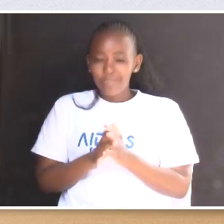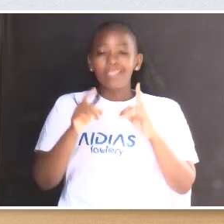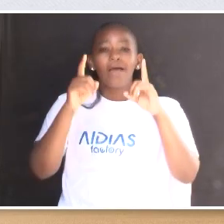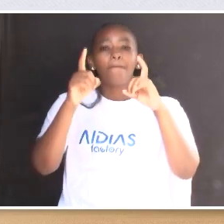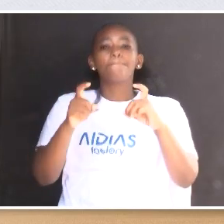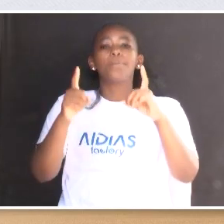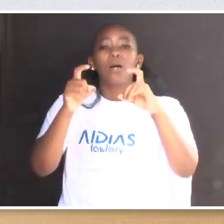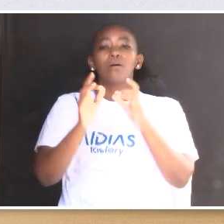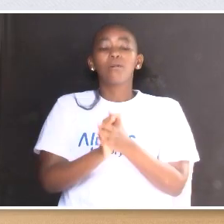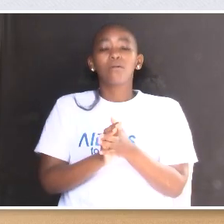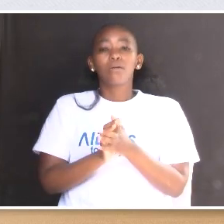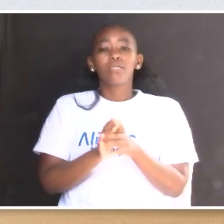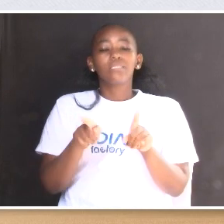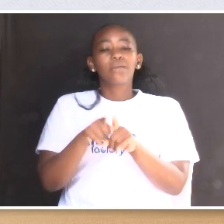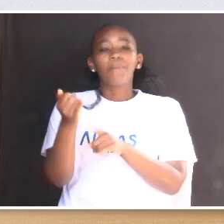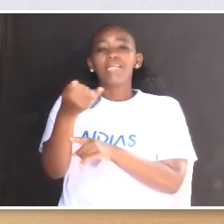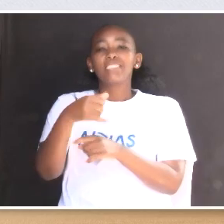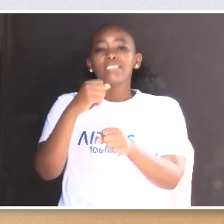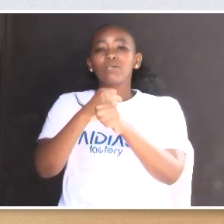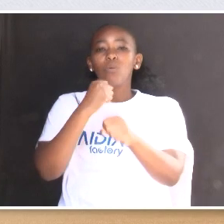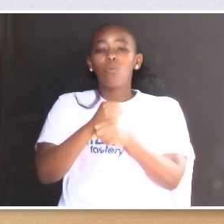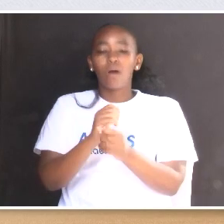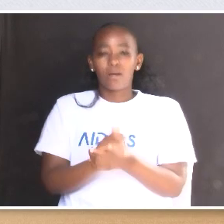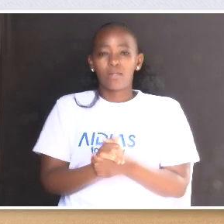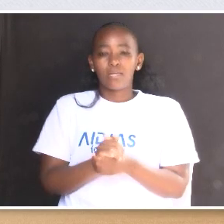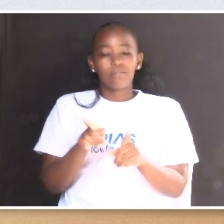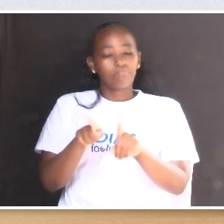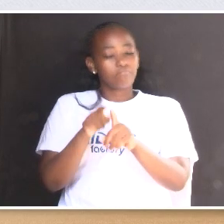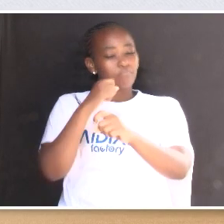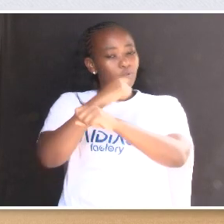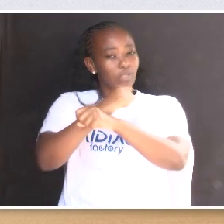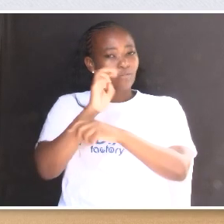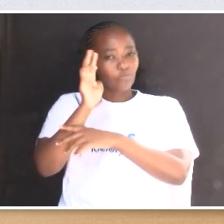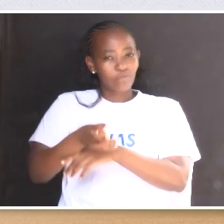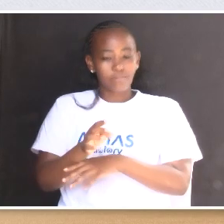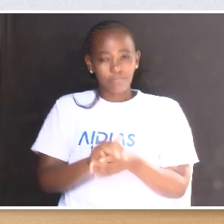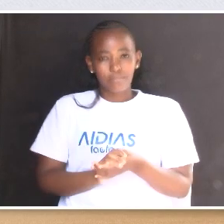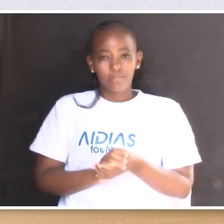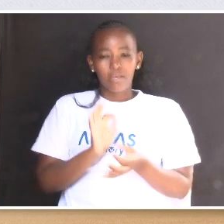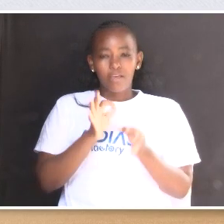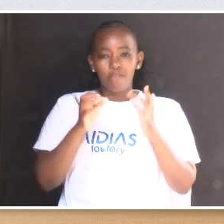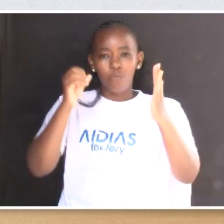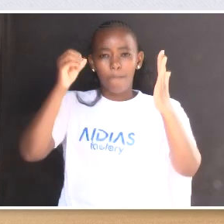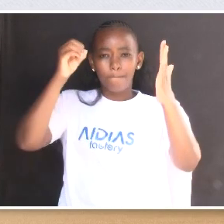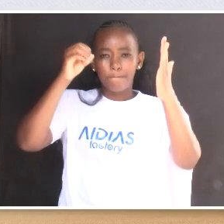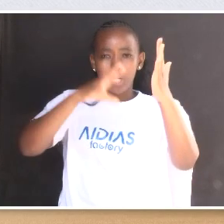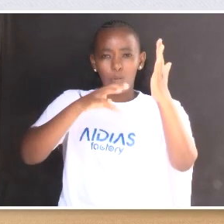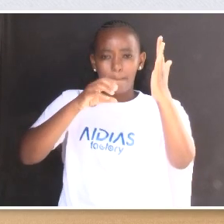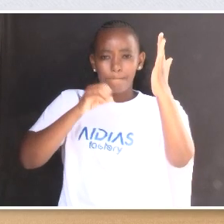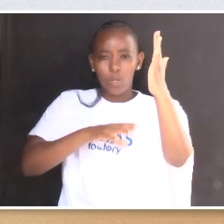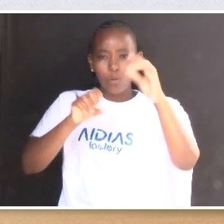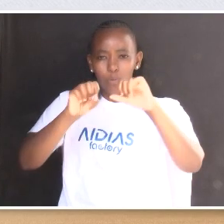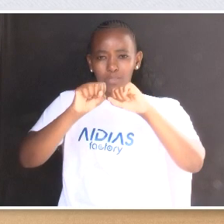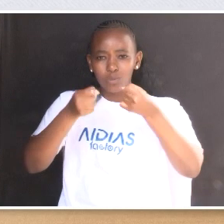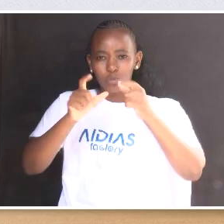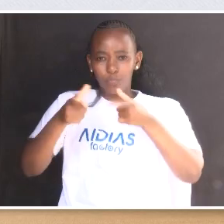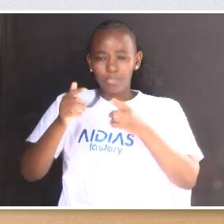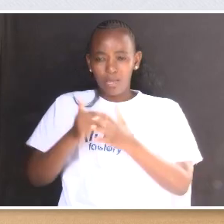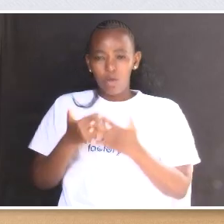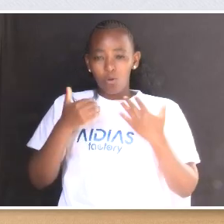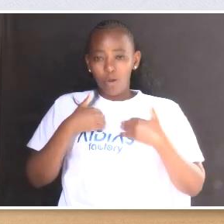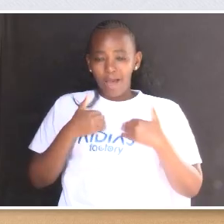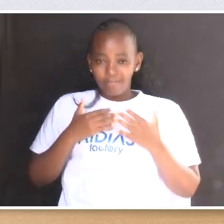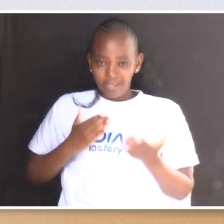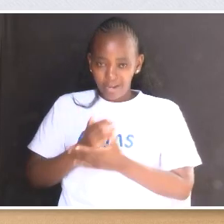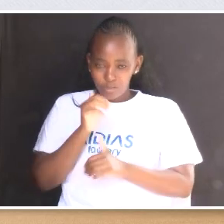picha is an artistic work na iko protected. Ukiweka mtandaoni, wewe ndio uko tu na rights zenye